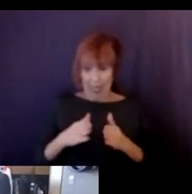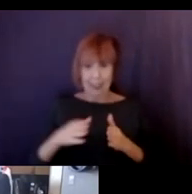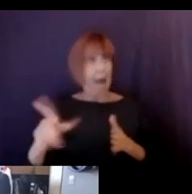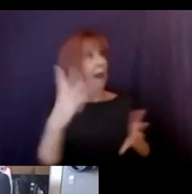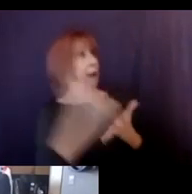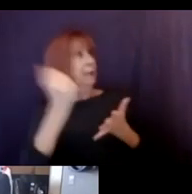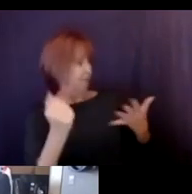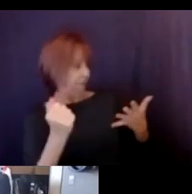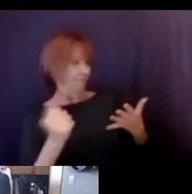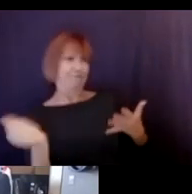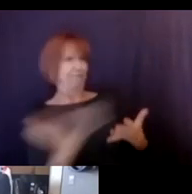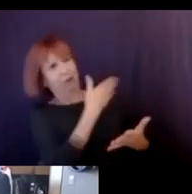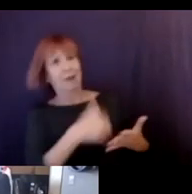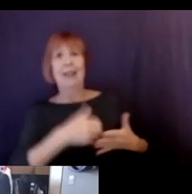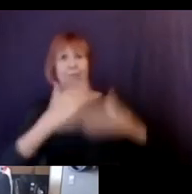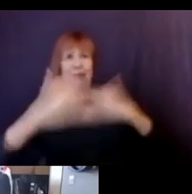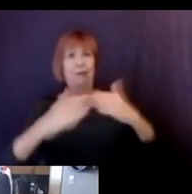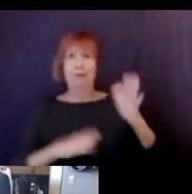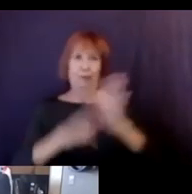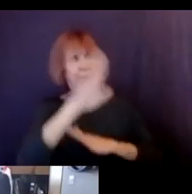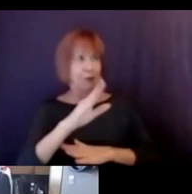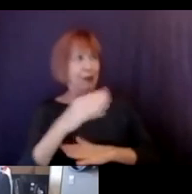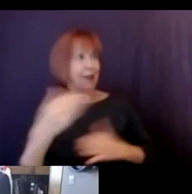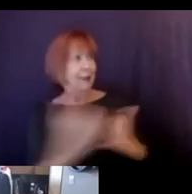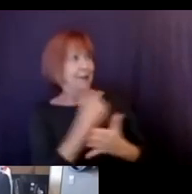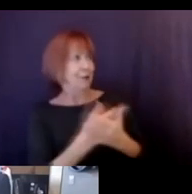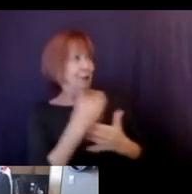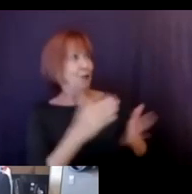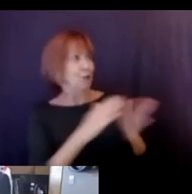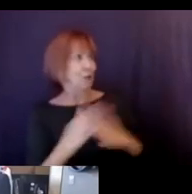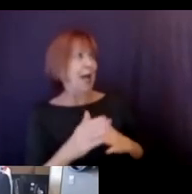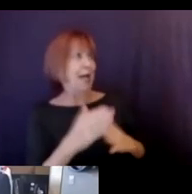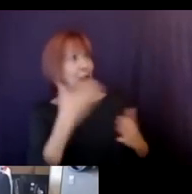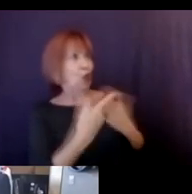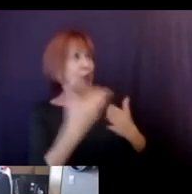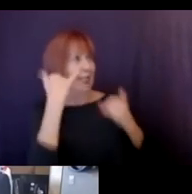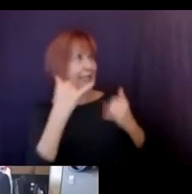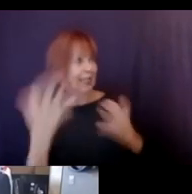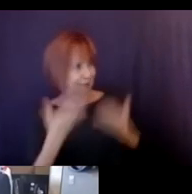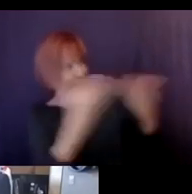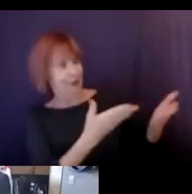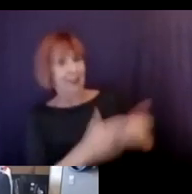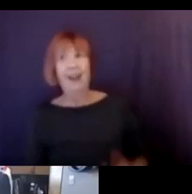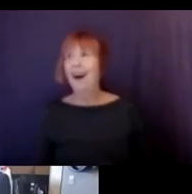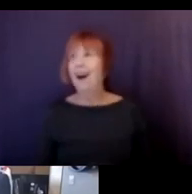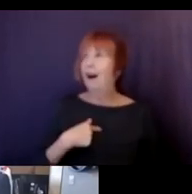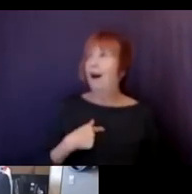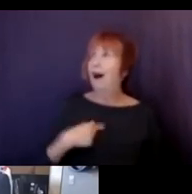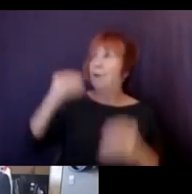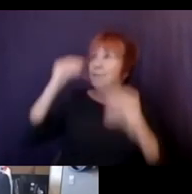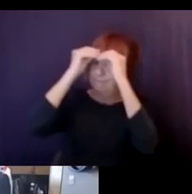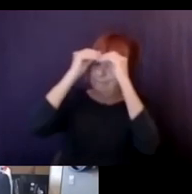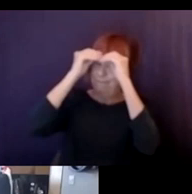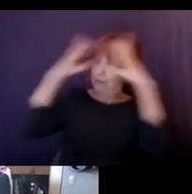well, we don't need this anymore. But here's a whole other group of ideas that are like, right. And